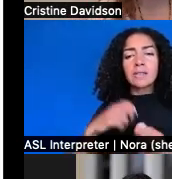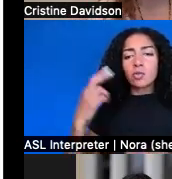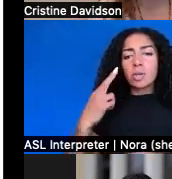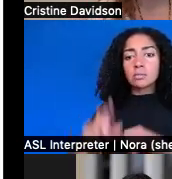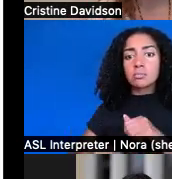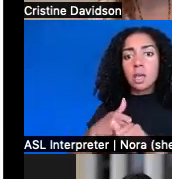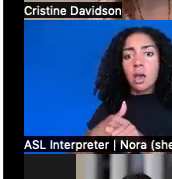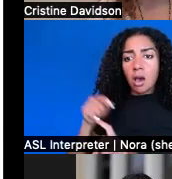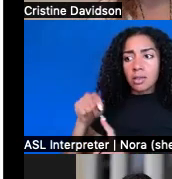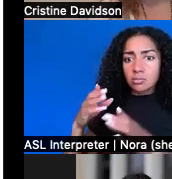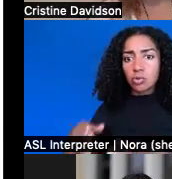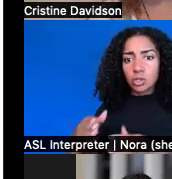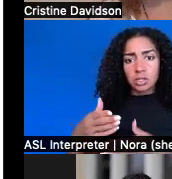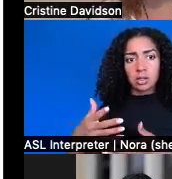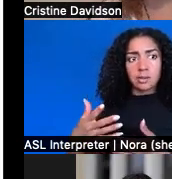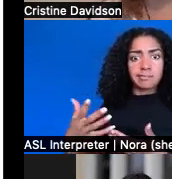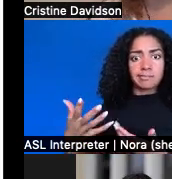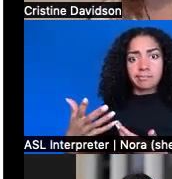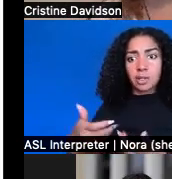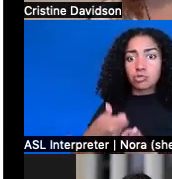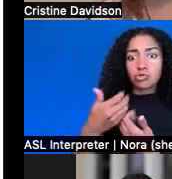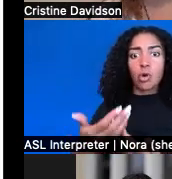harmful sexual behavior, right?